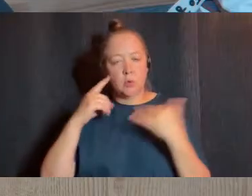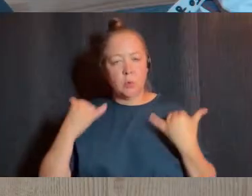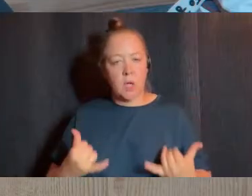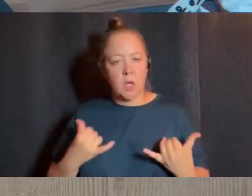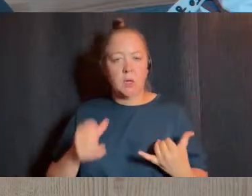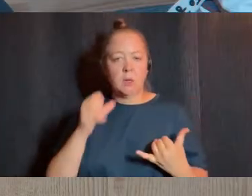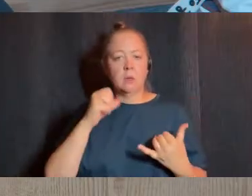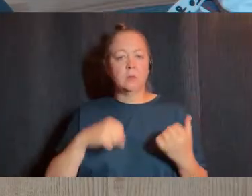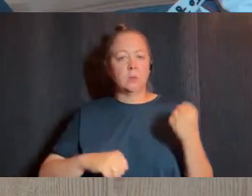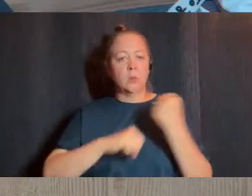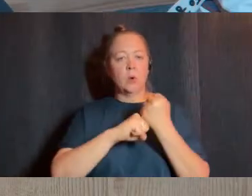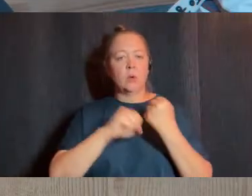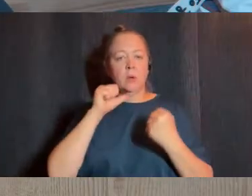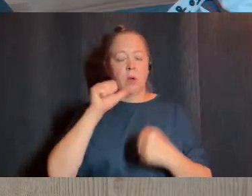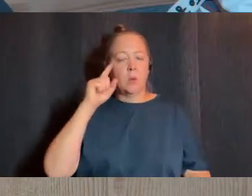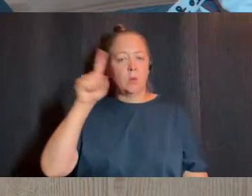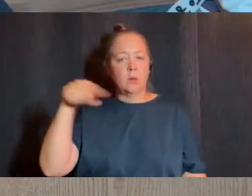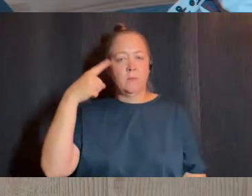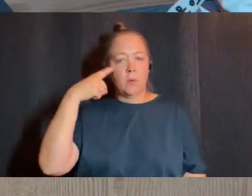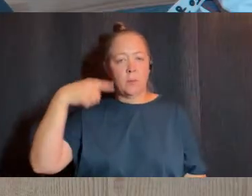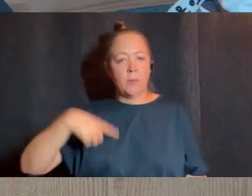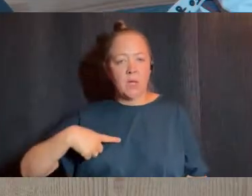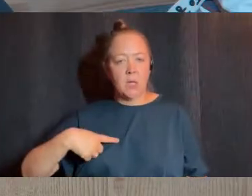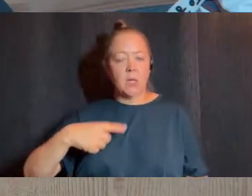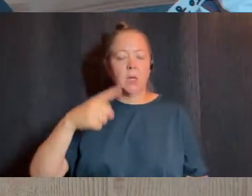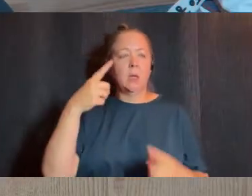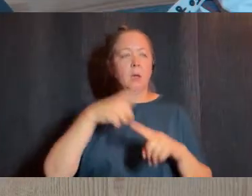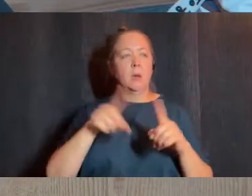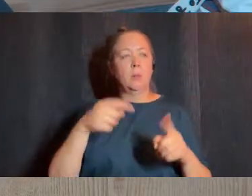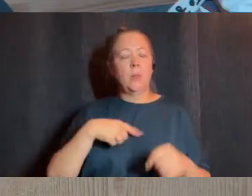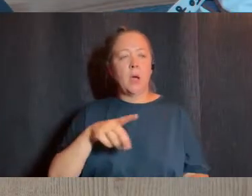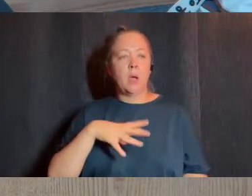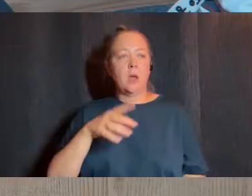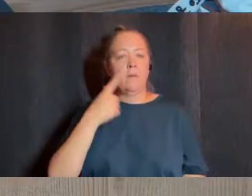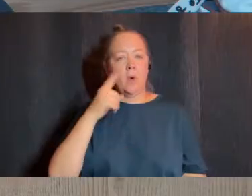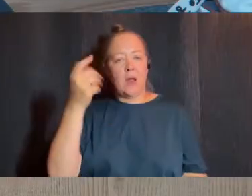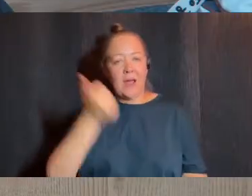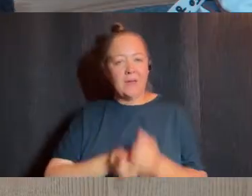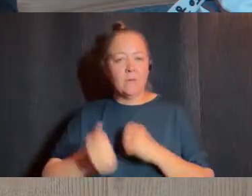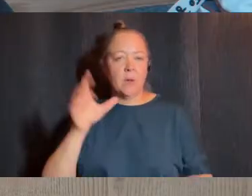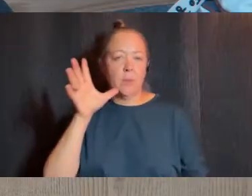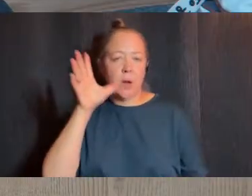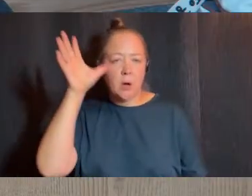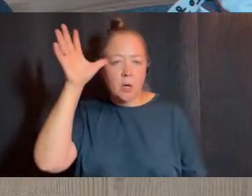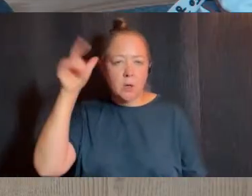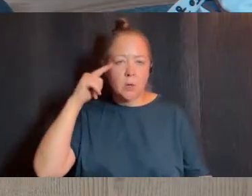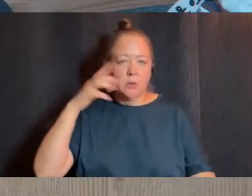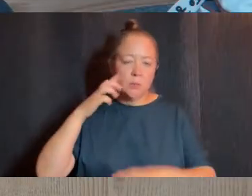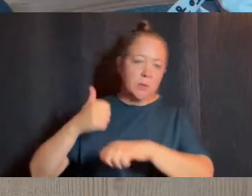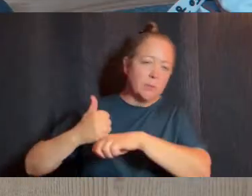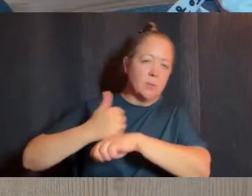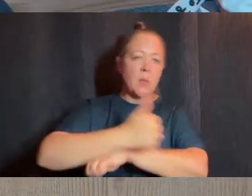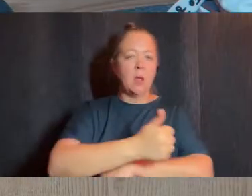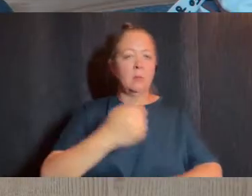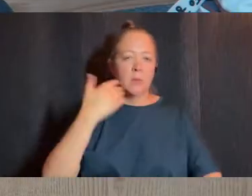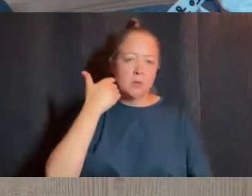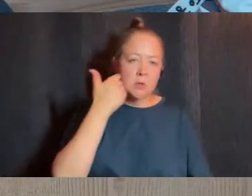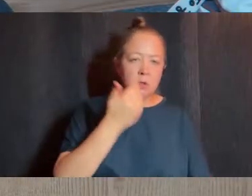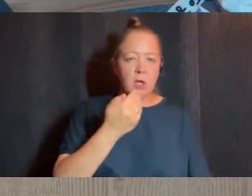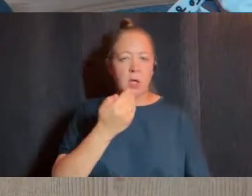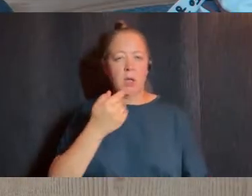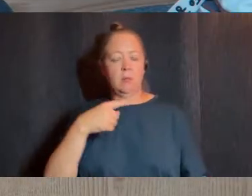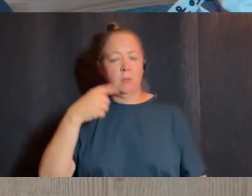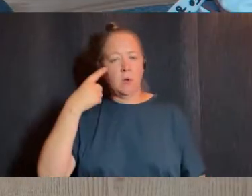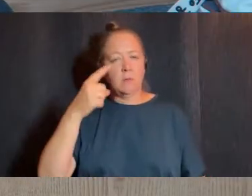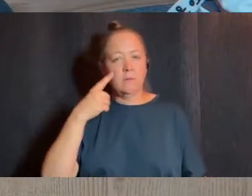every mother and parent who's ever been shamed for trying to put their family first. I don't need a motto to tell you what I believe. I'm able to balance